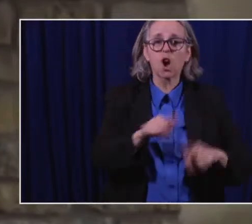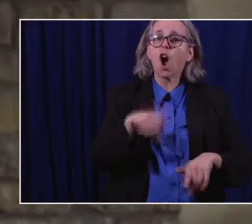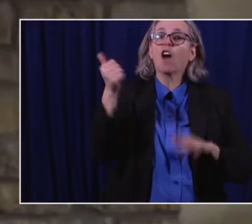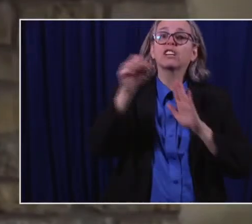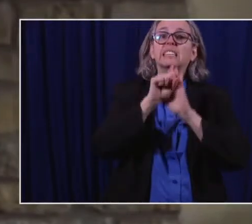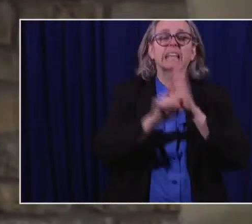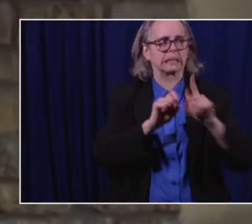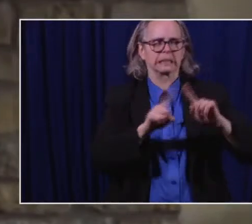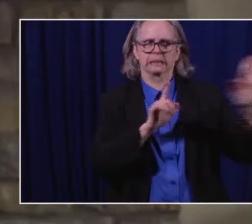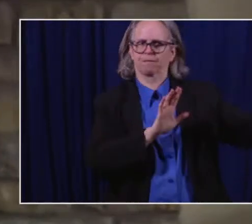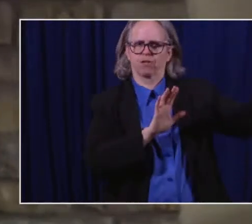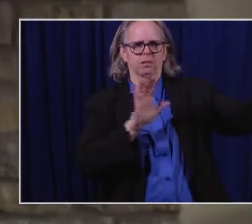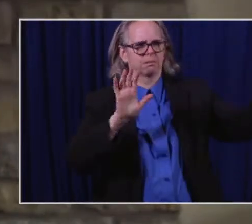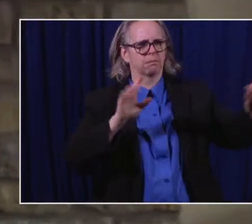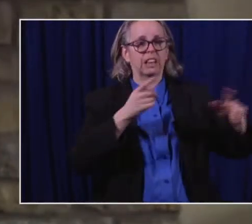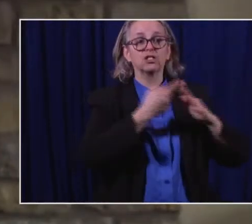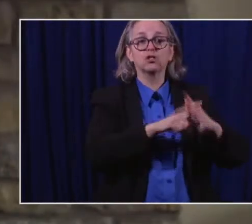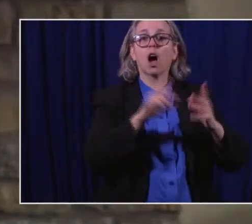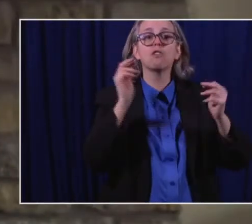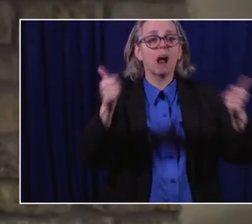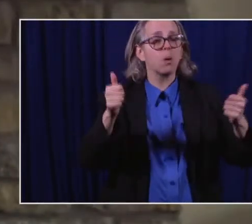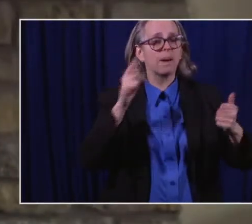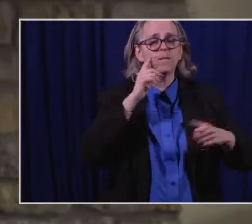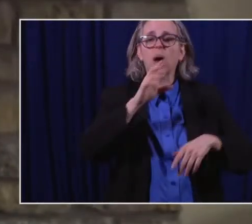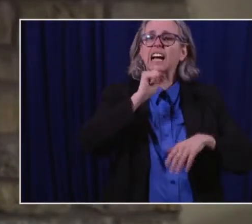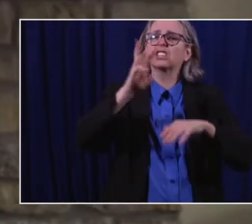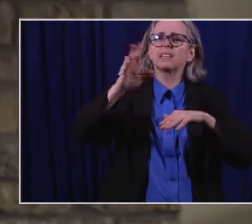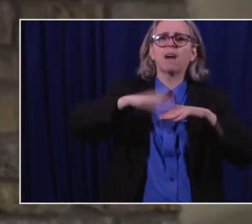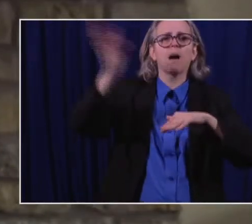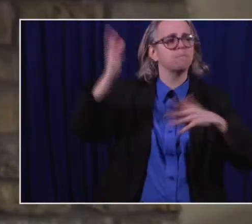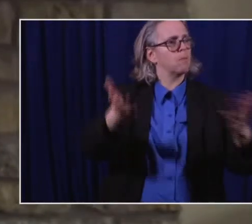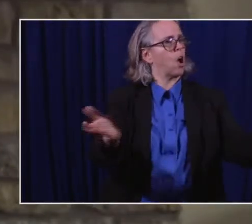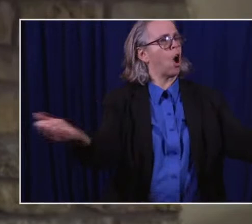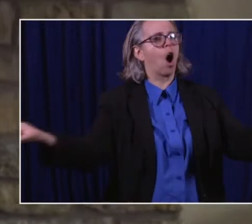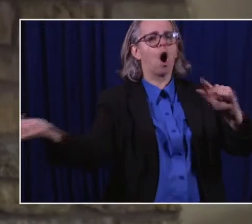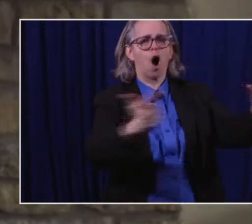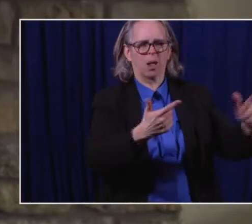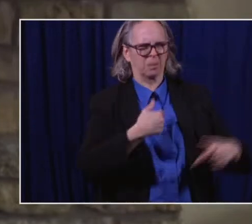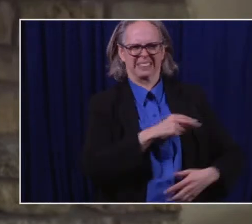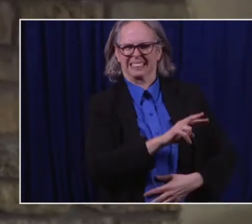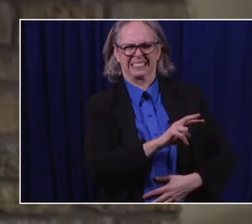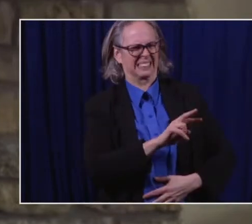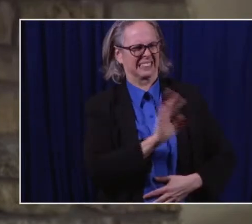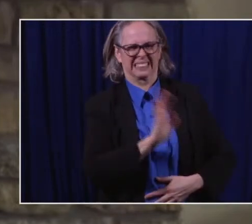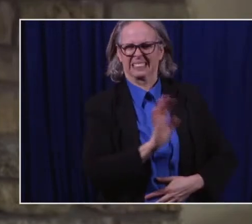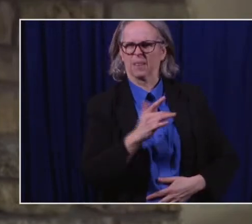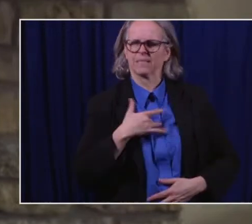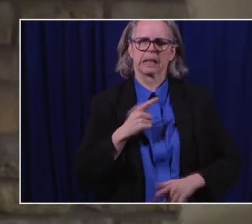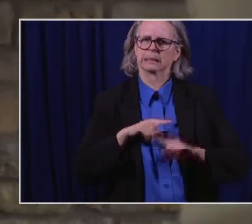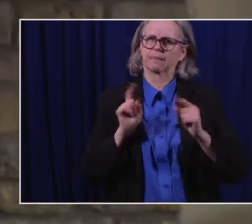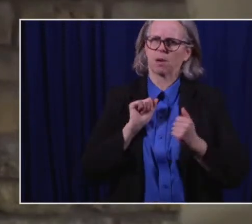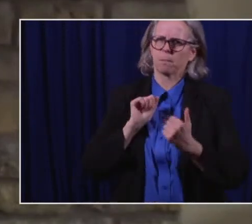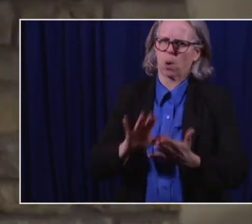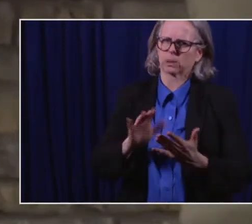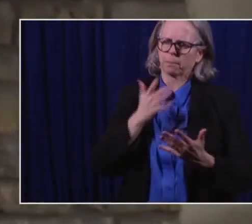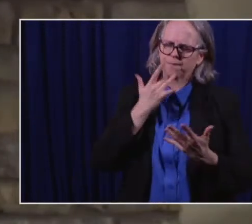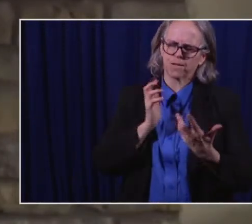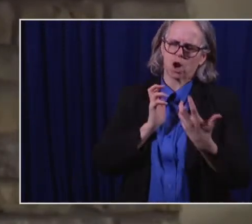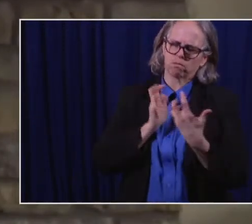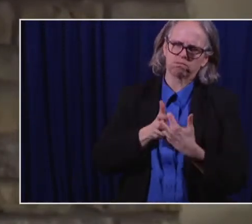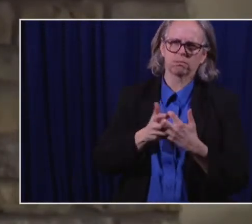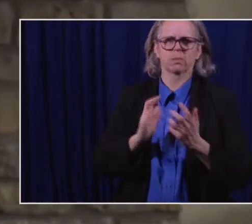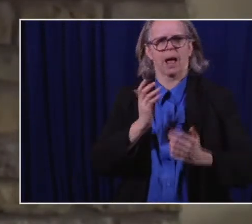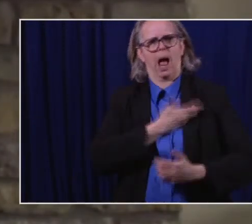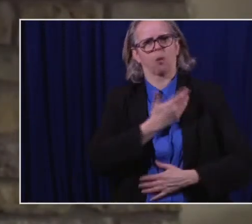it's a compromise. I don't know if there's any perfect way to do it. This is how we came down. We think it's for Ohio the right way, but I